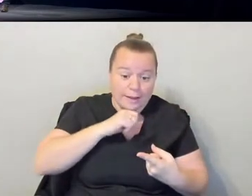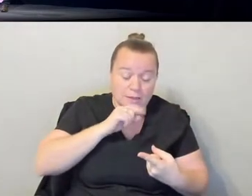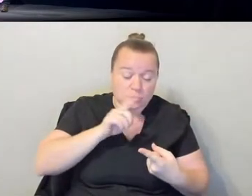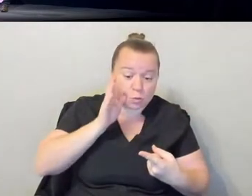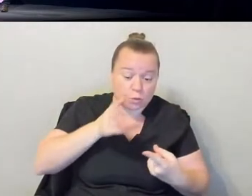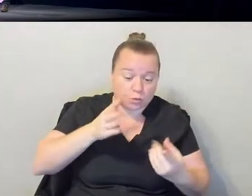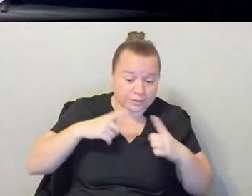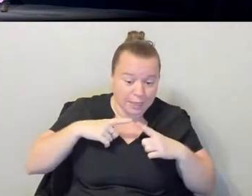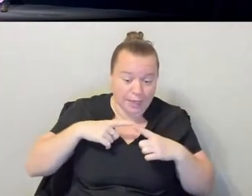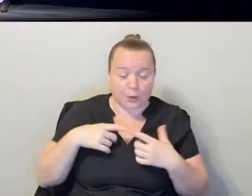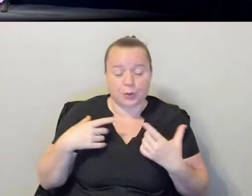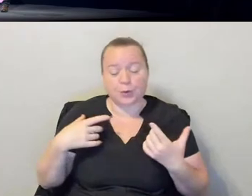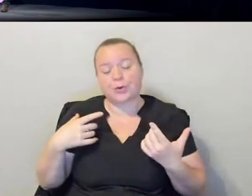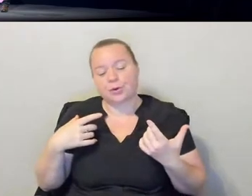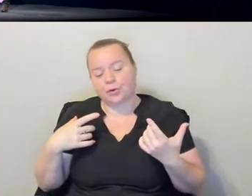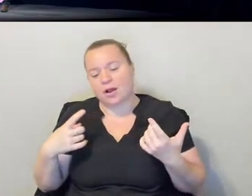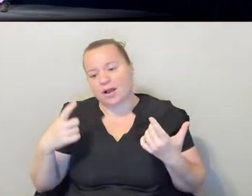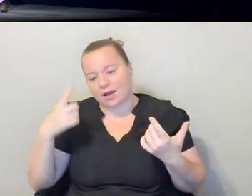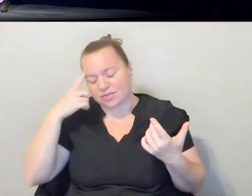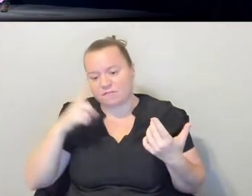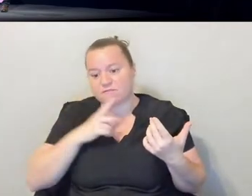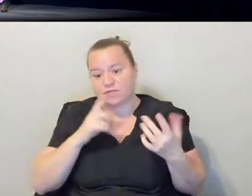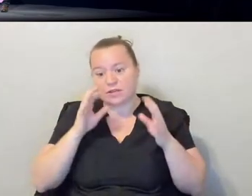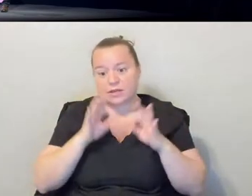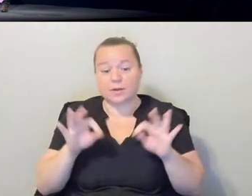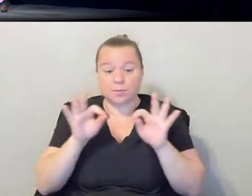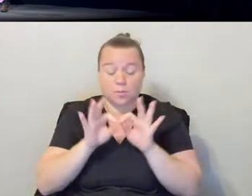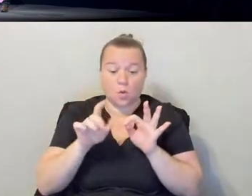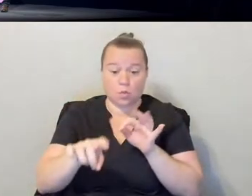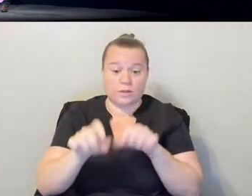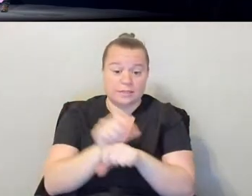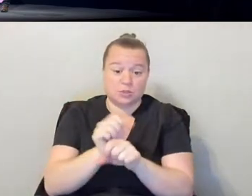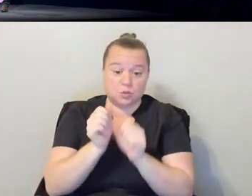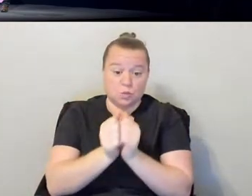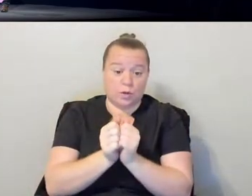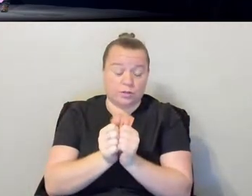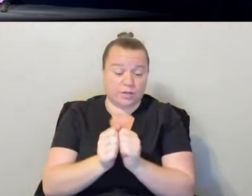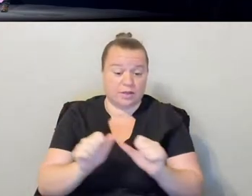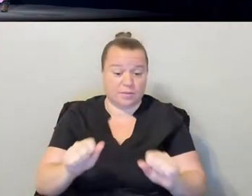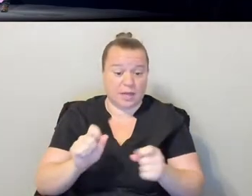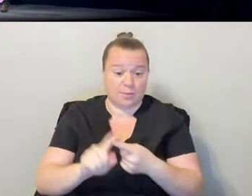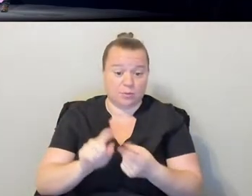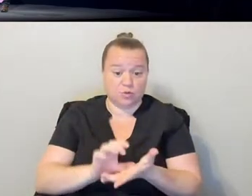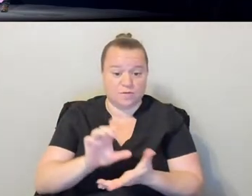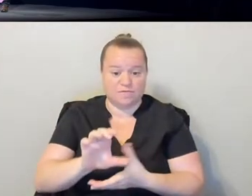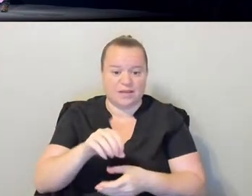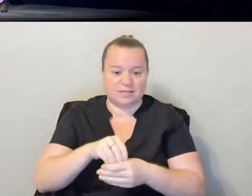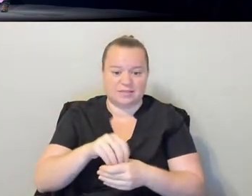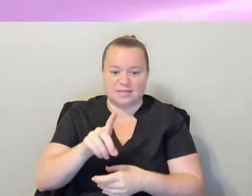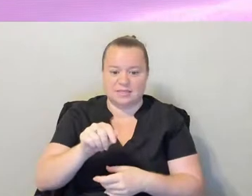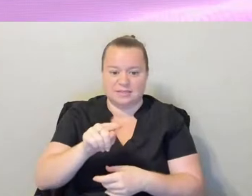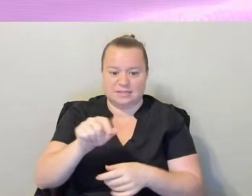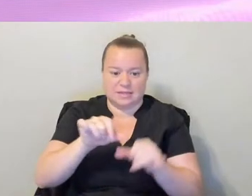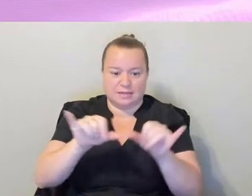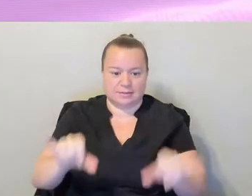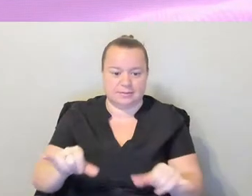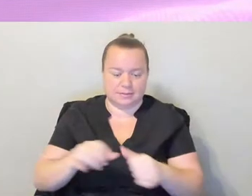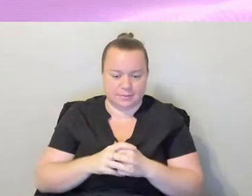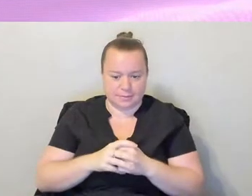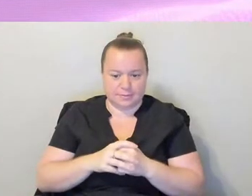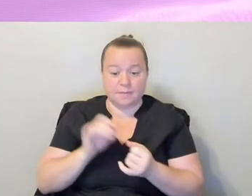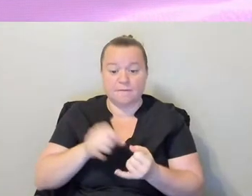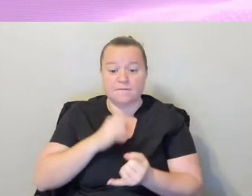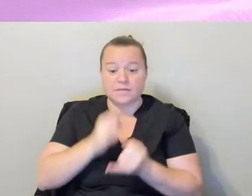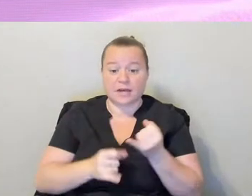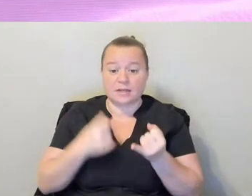And I think that we really need to work together in order to invest in the data systems. Finally, we need to